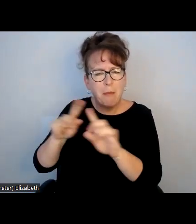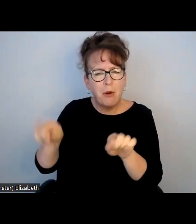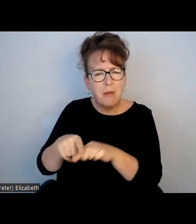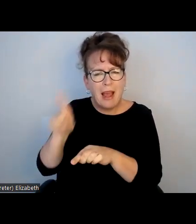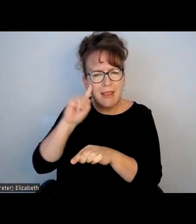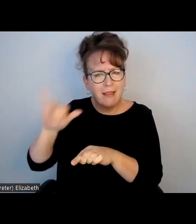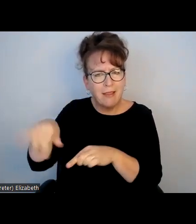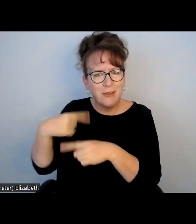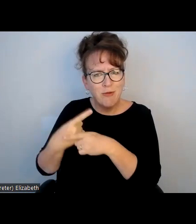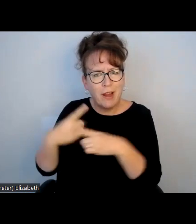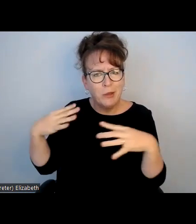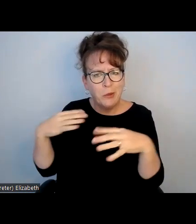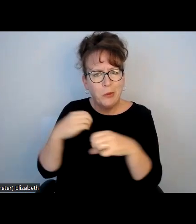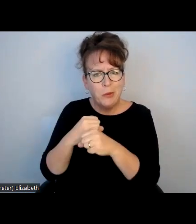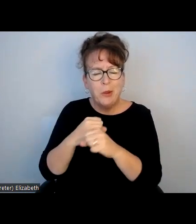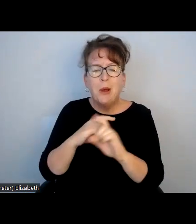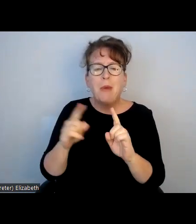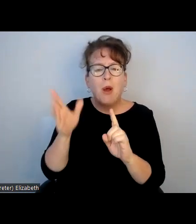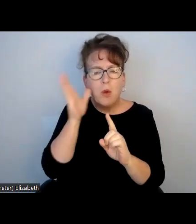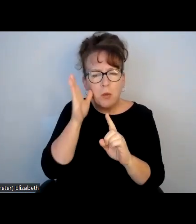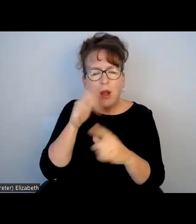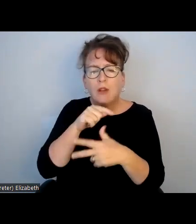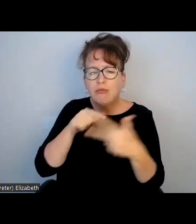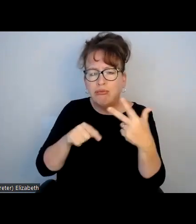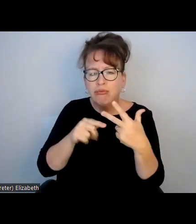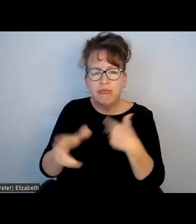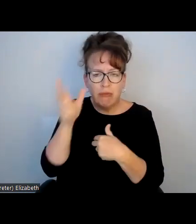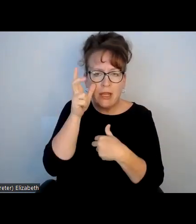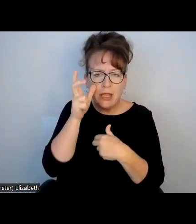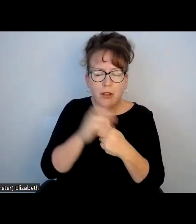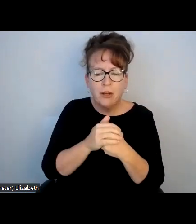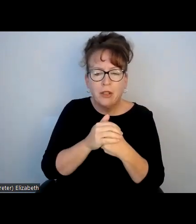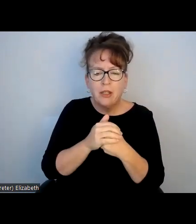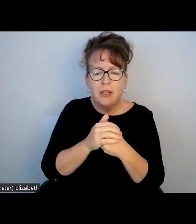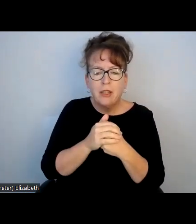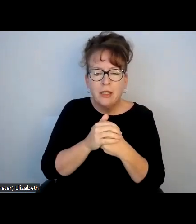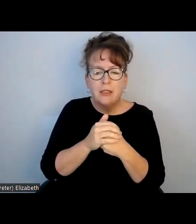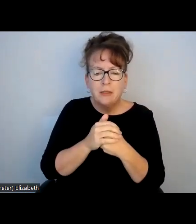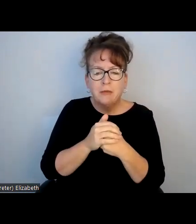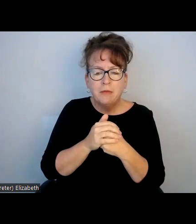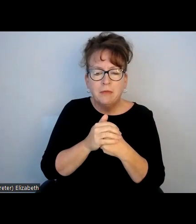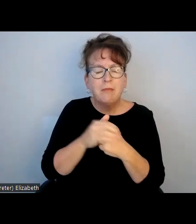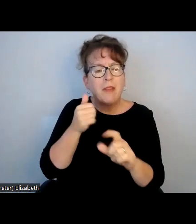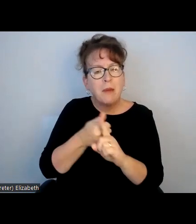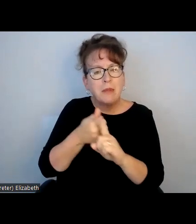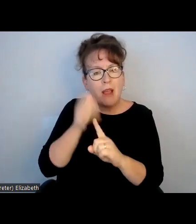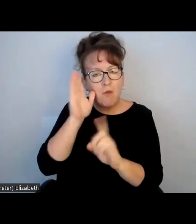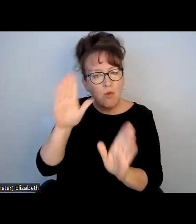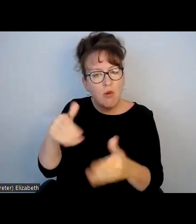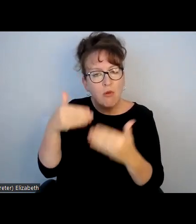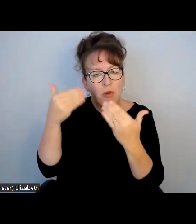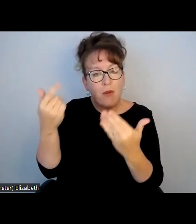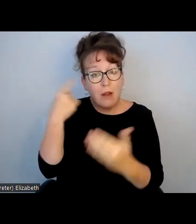So just to get them, to get them to sort of provide for the council